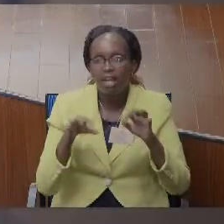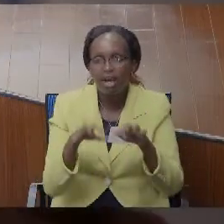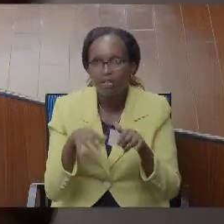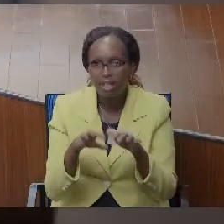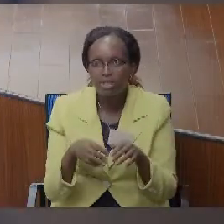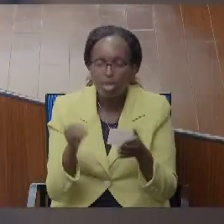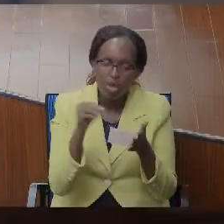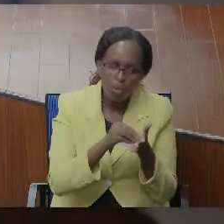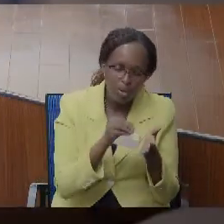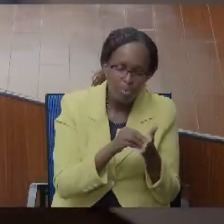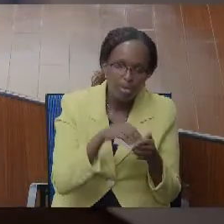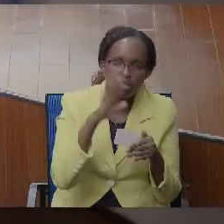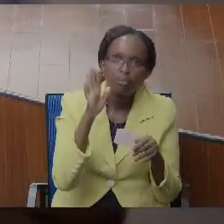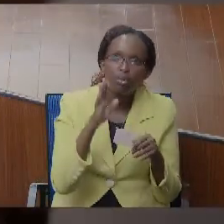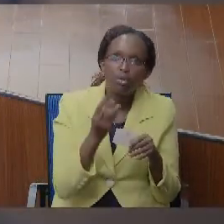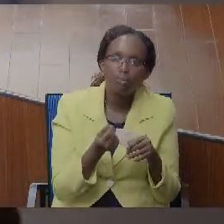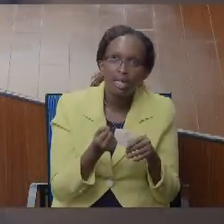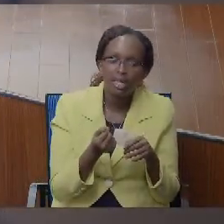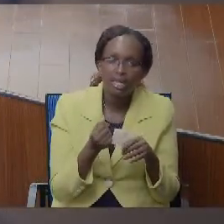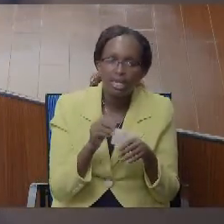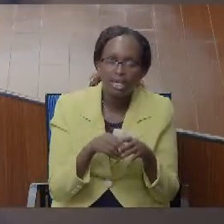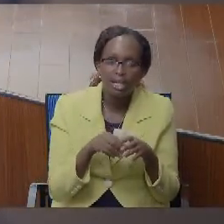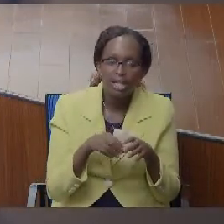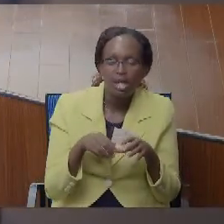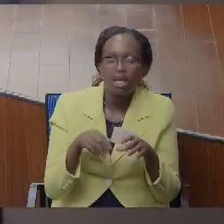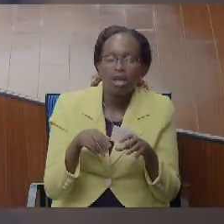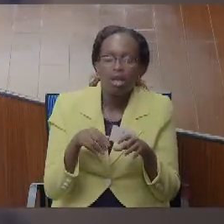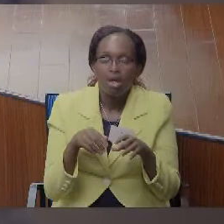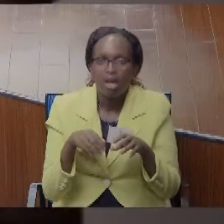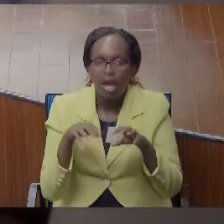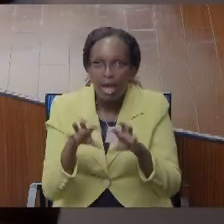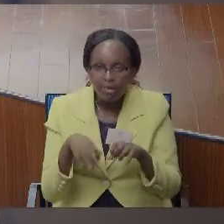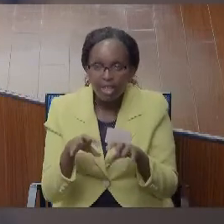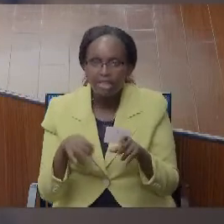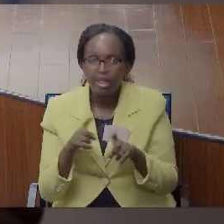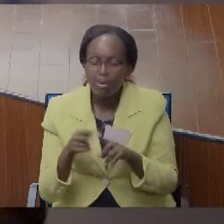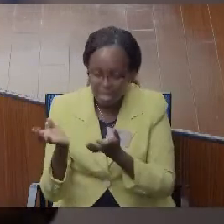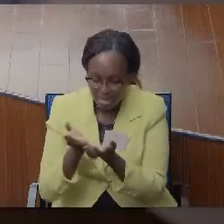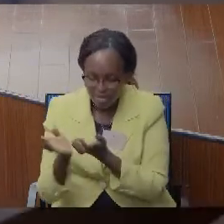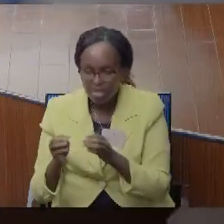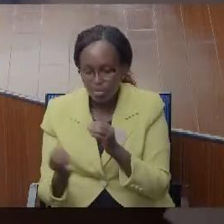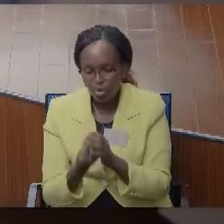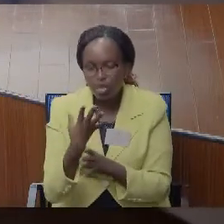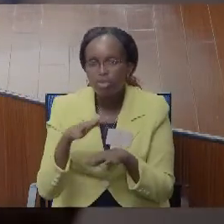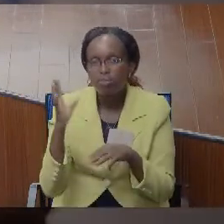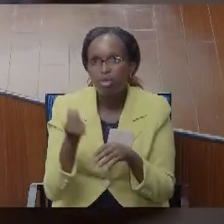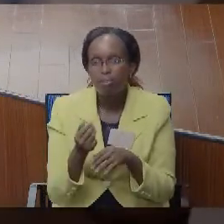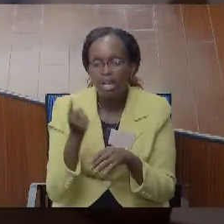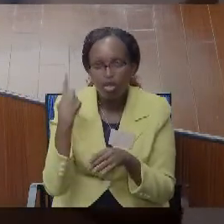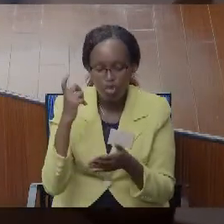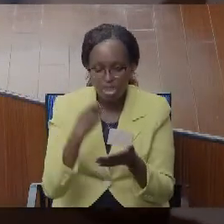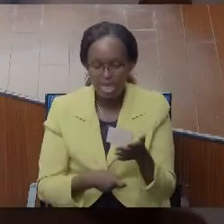We put more money as budget into agriculture than in services industry. But services produces more money for the taxpayer, for the